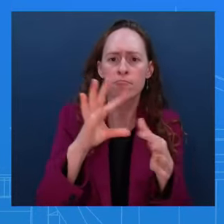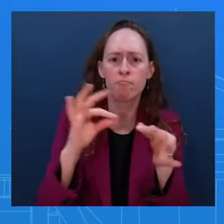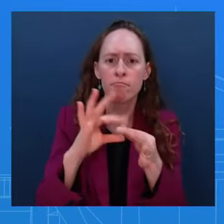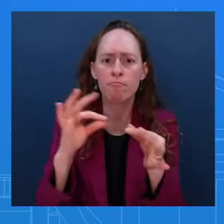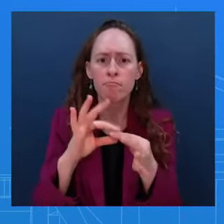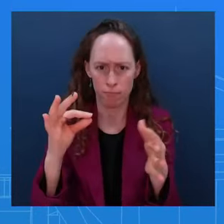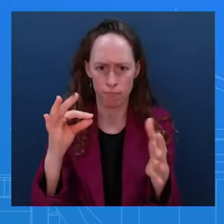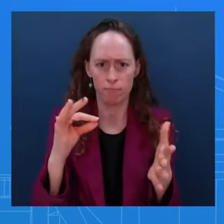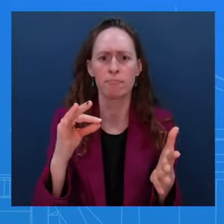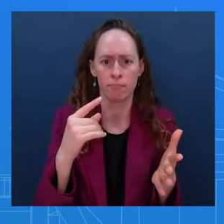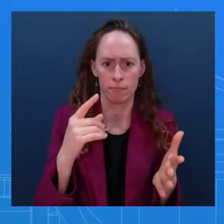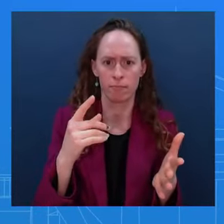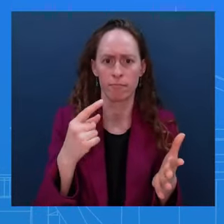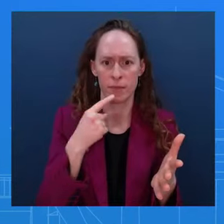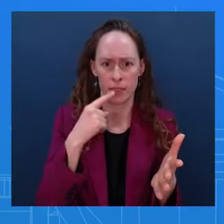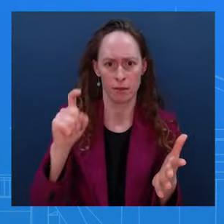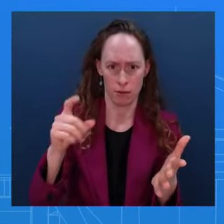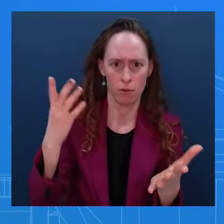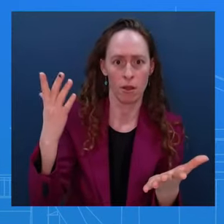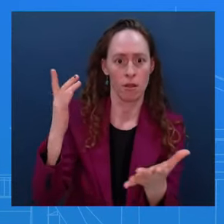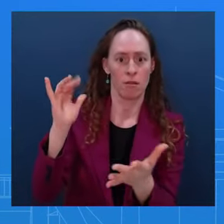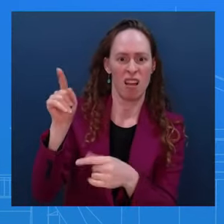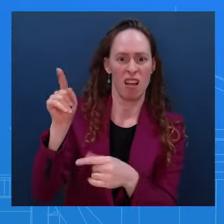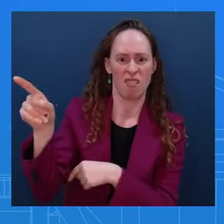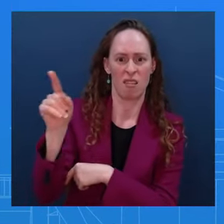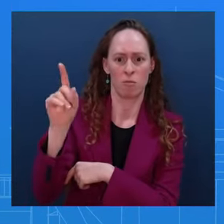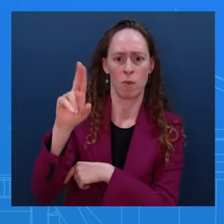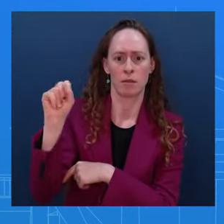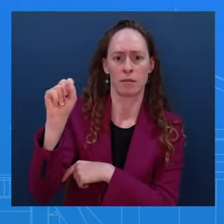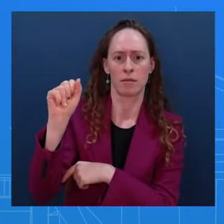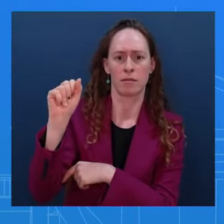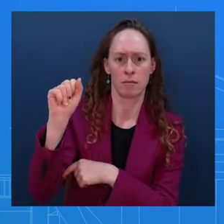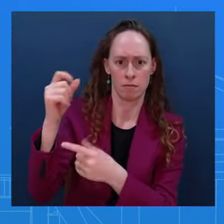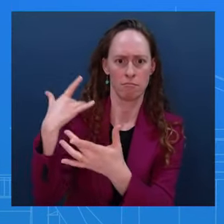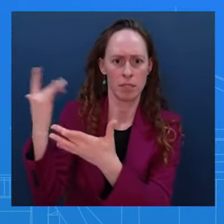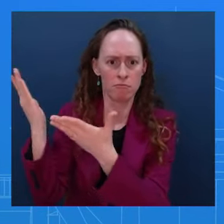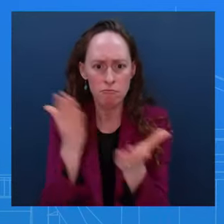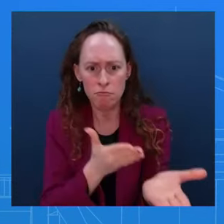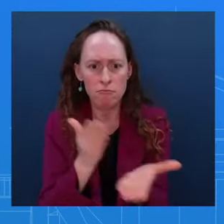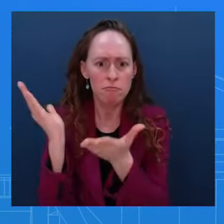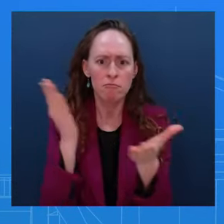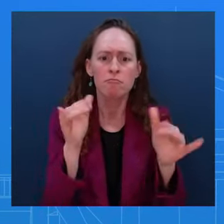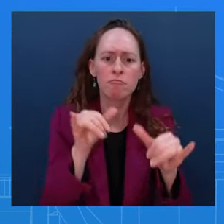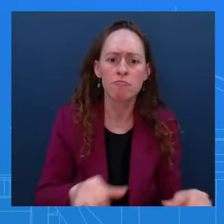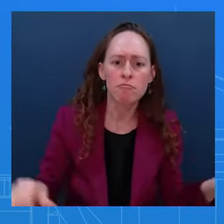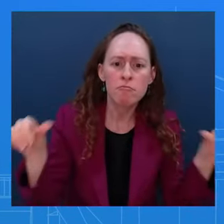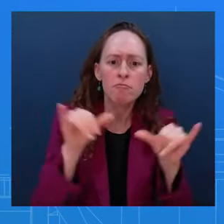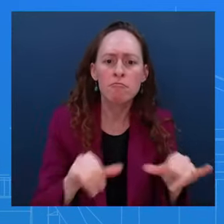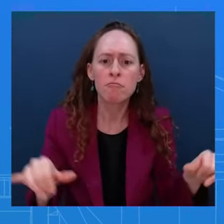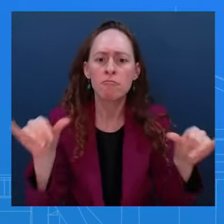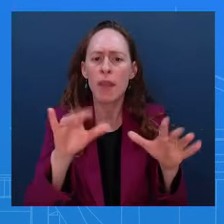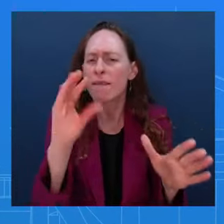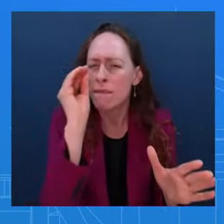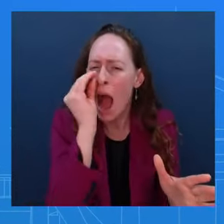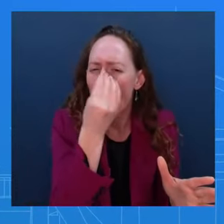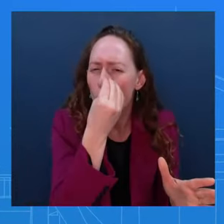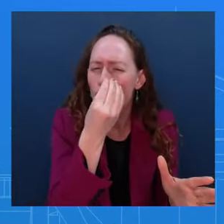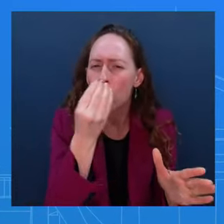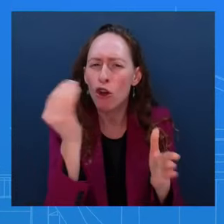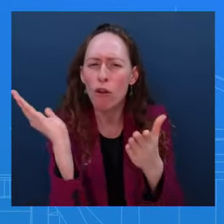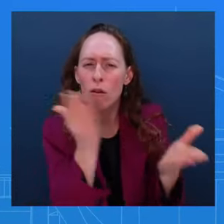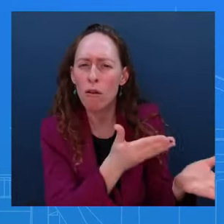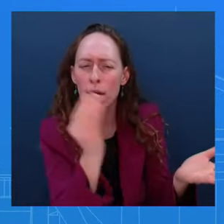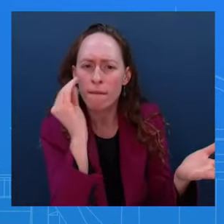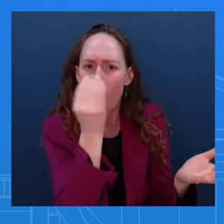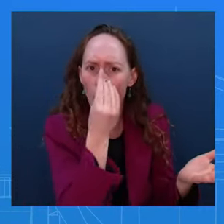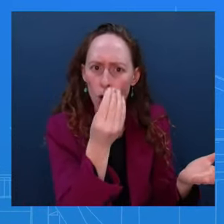U.S. shipment, could actually be delivered. It would feed something like 1.4 million Gazans over 6 months. Yeah, what is the status of that, and what can you